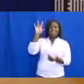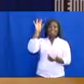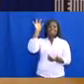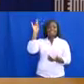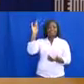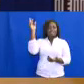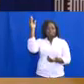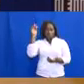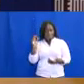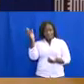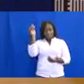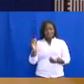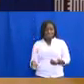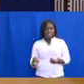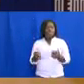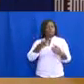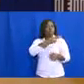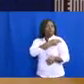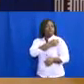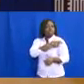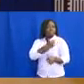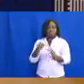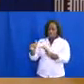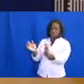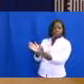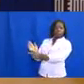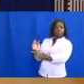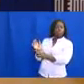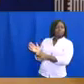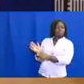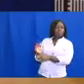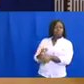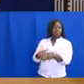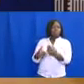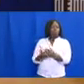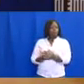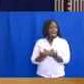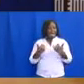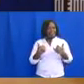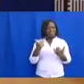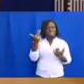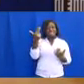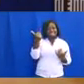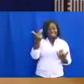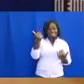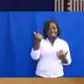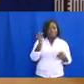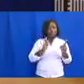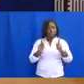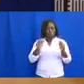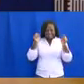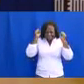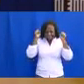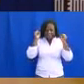In our hospitals and isolation centers, we currently have 13 persons severely